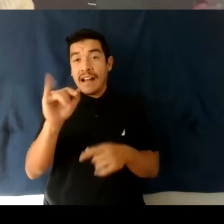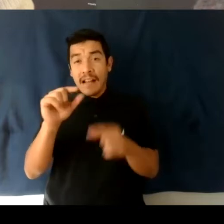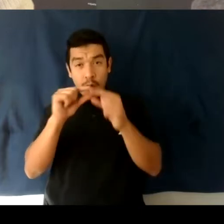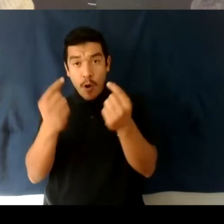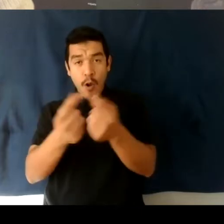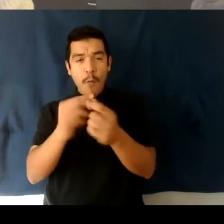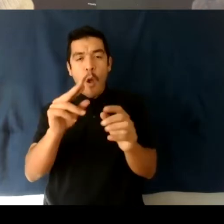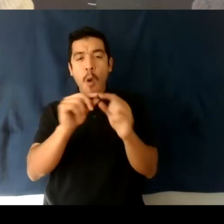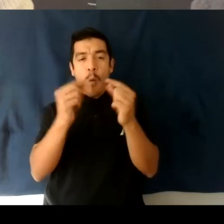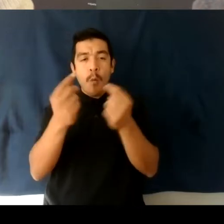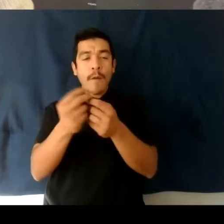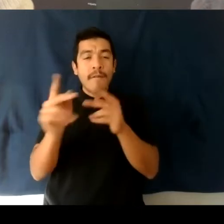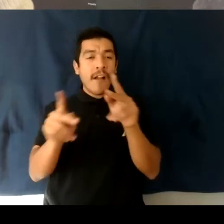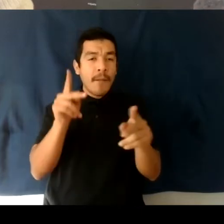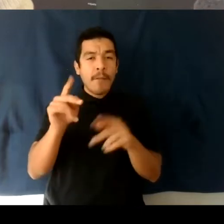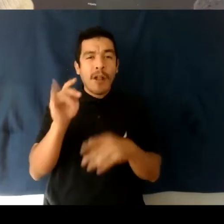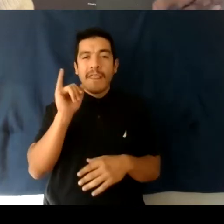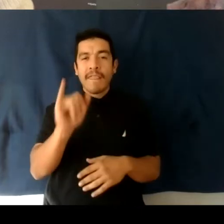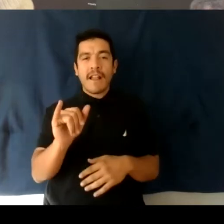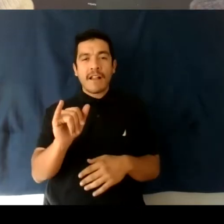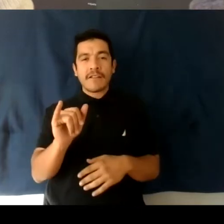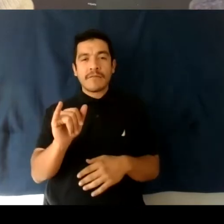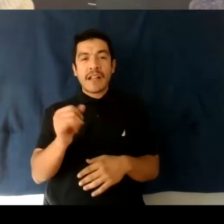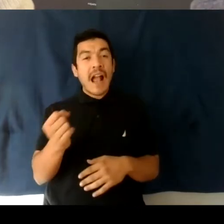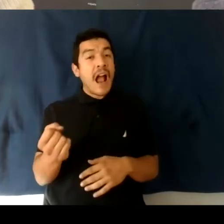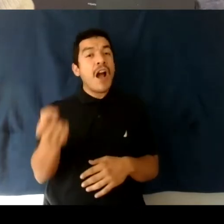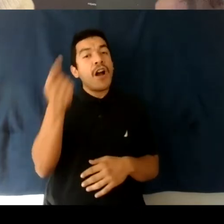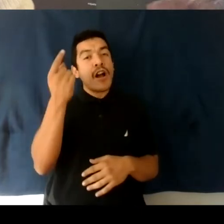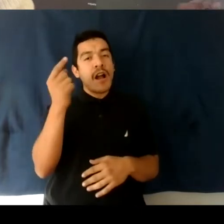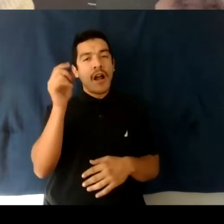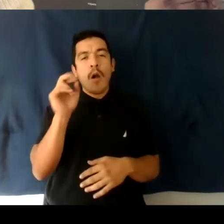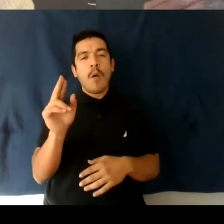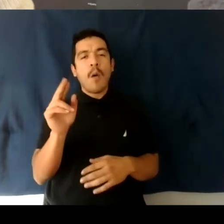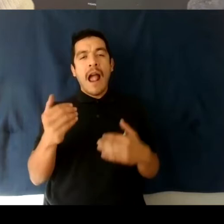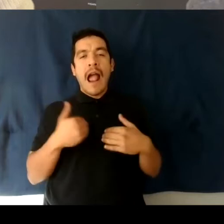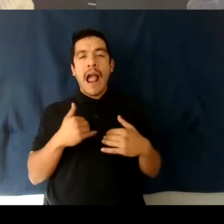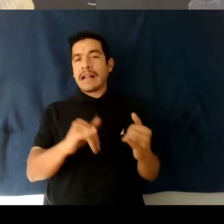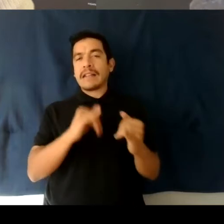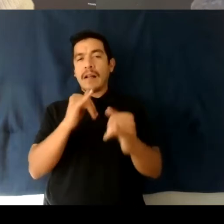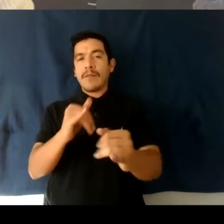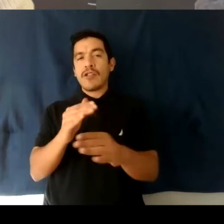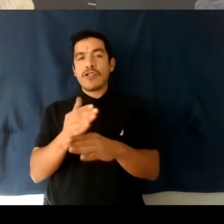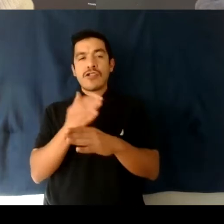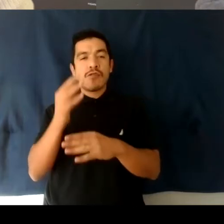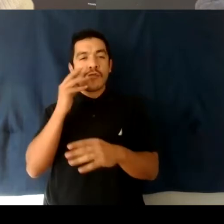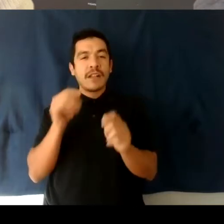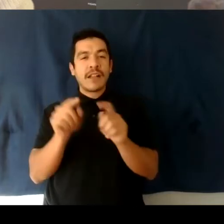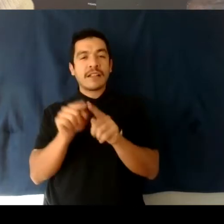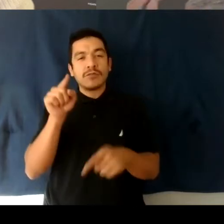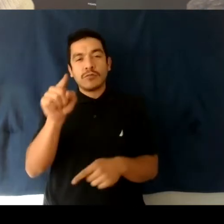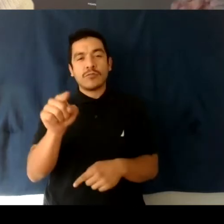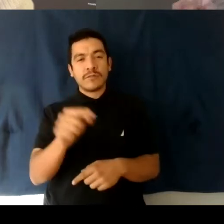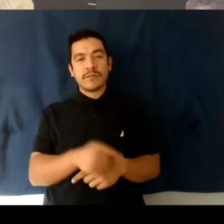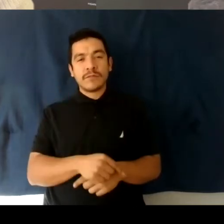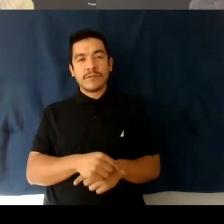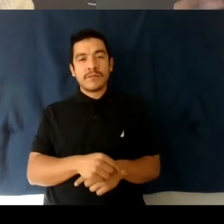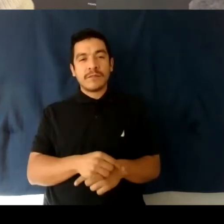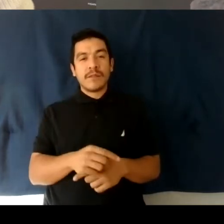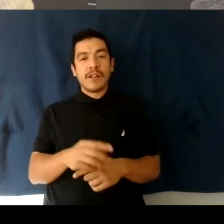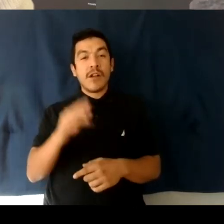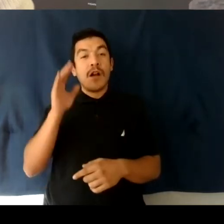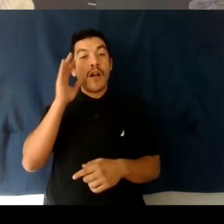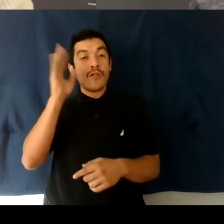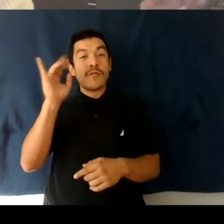group of people that understands or has similar shared experiences as you, create